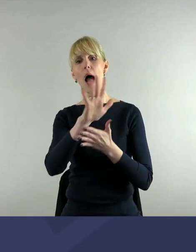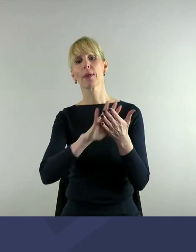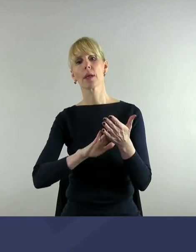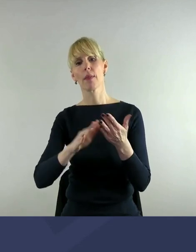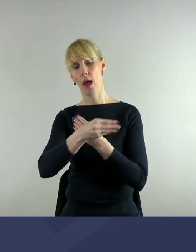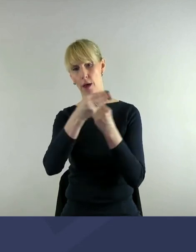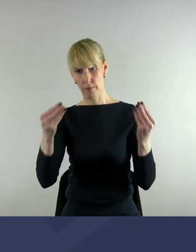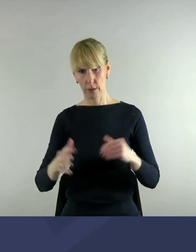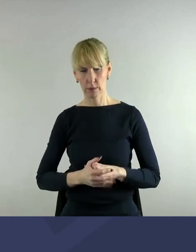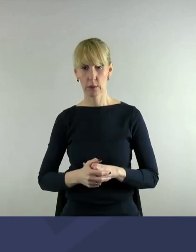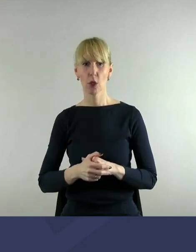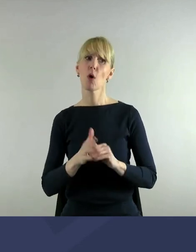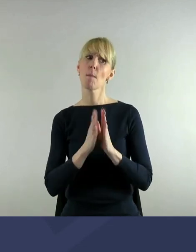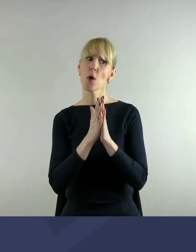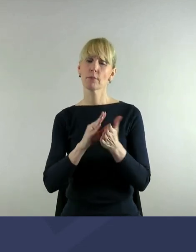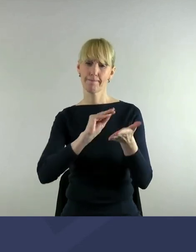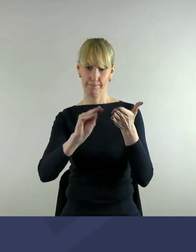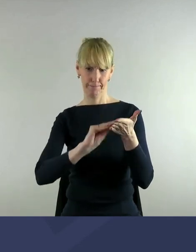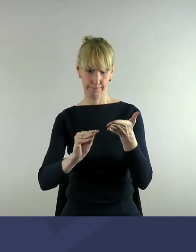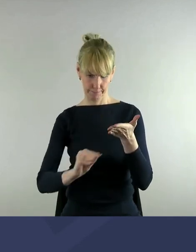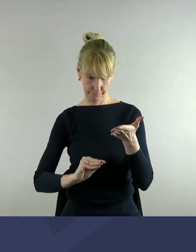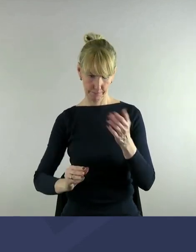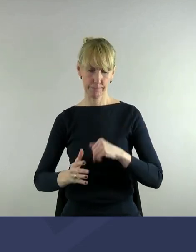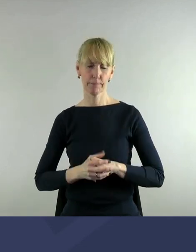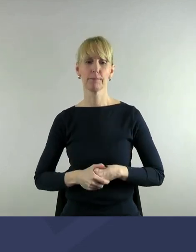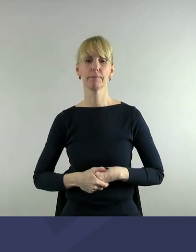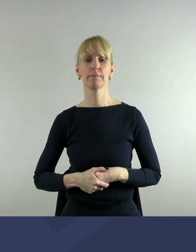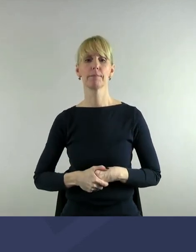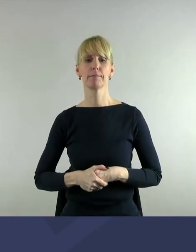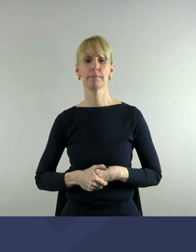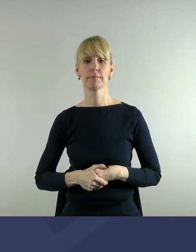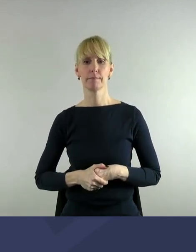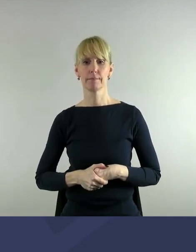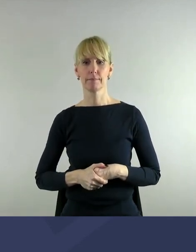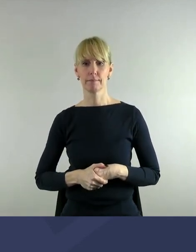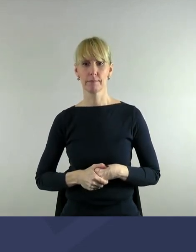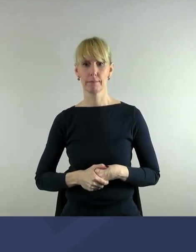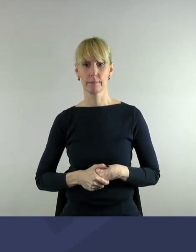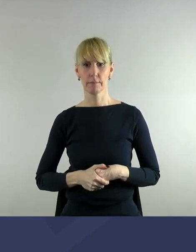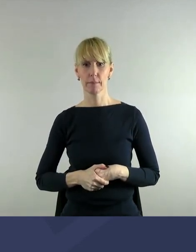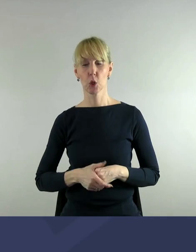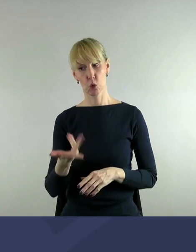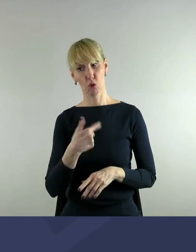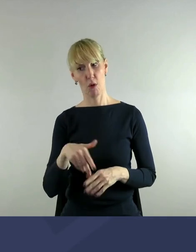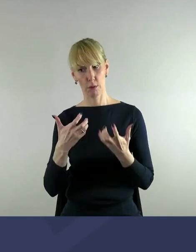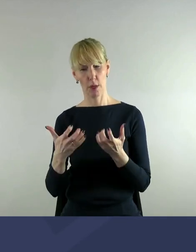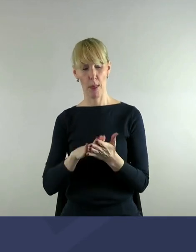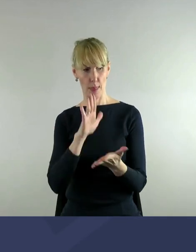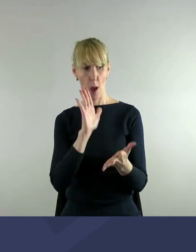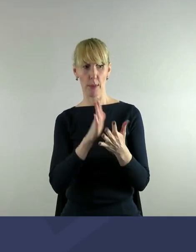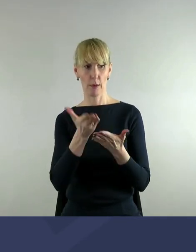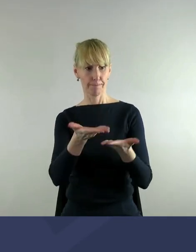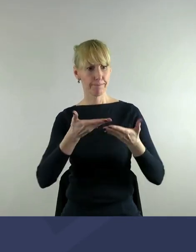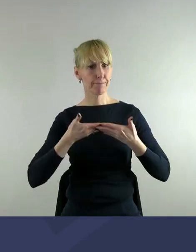the assessment questionnaire. Please take a few minutes to give us your feedback, because